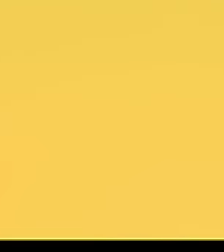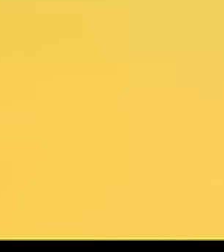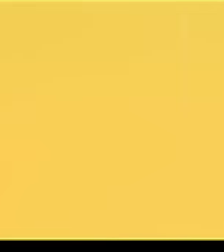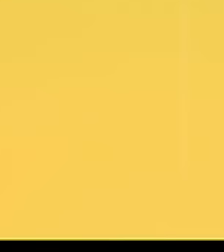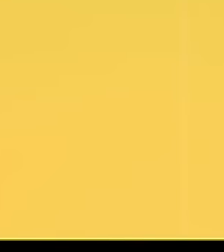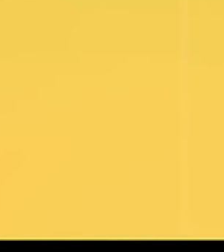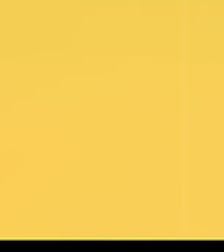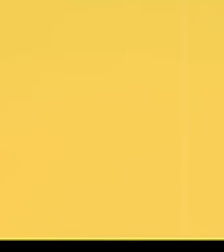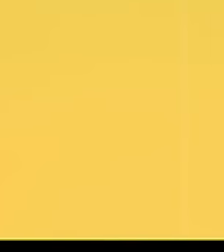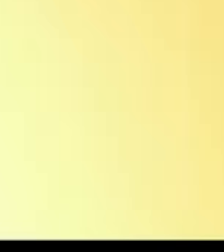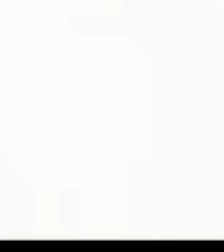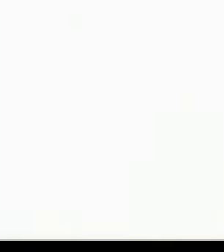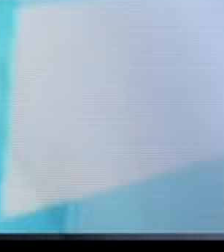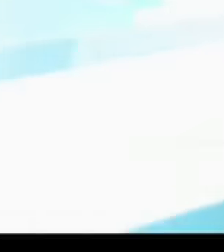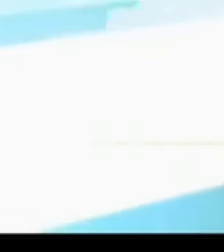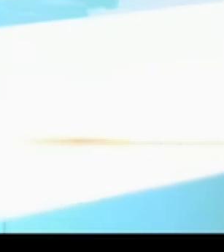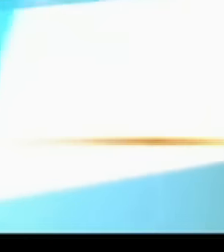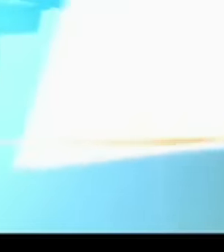HD.